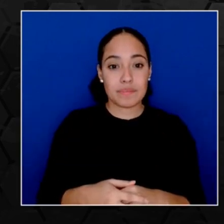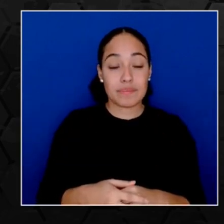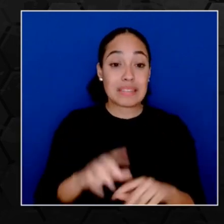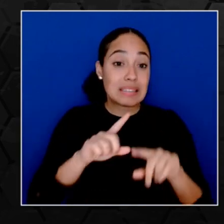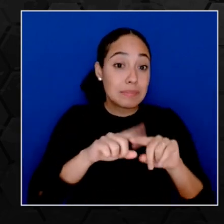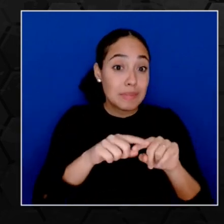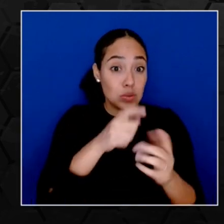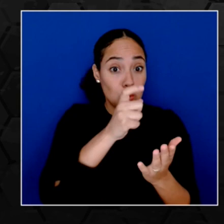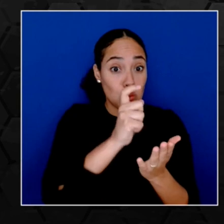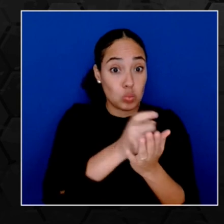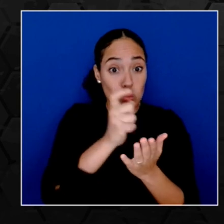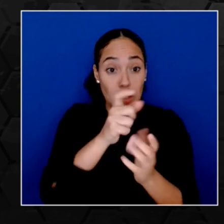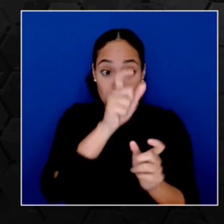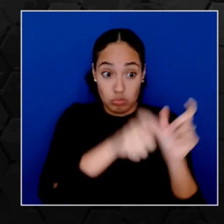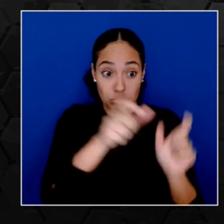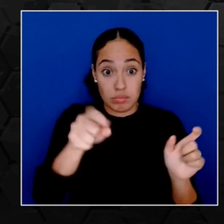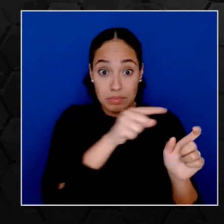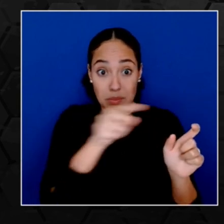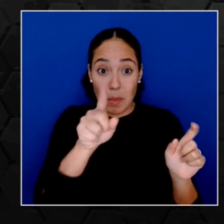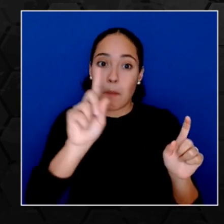application.